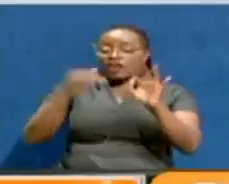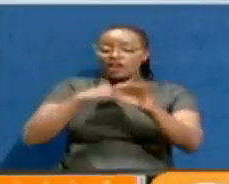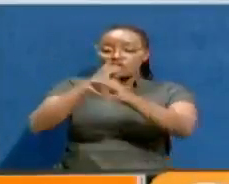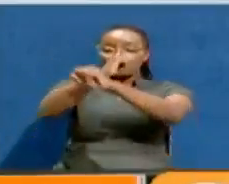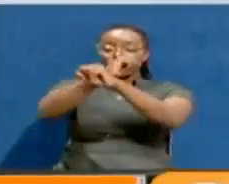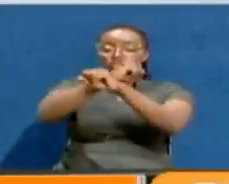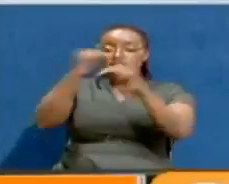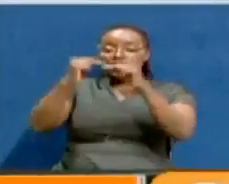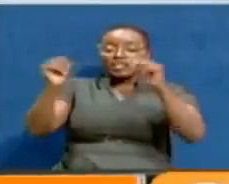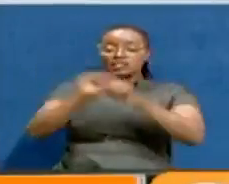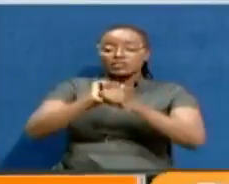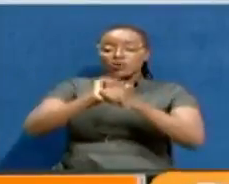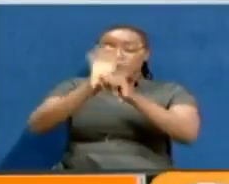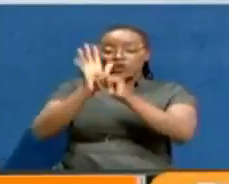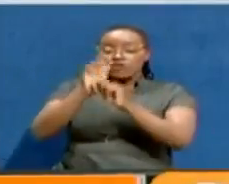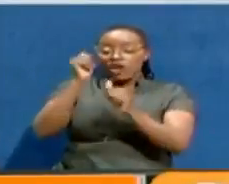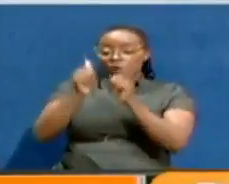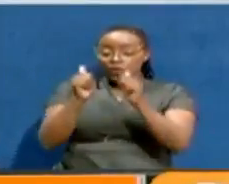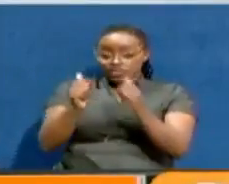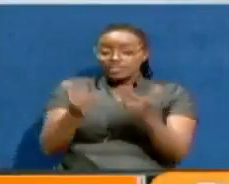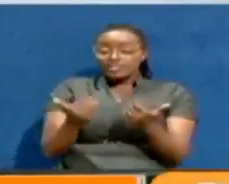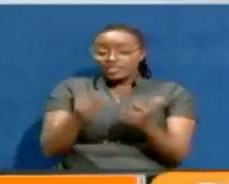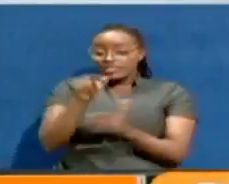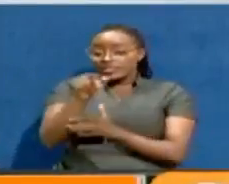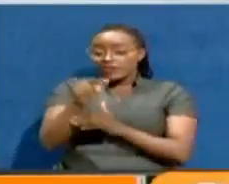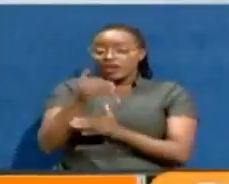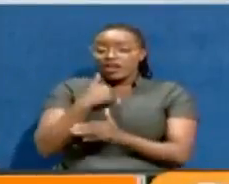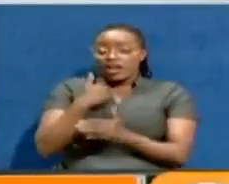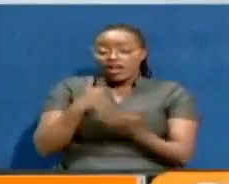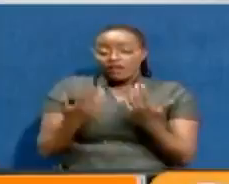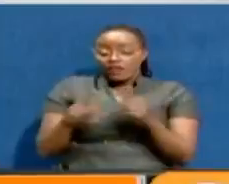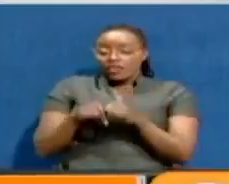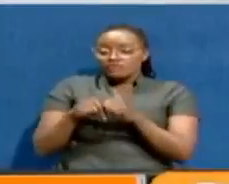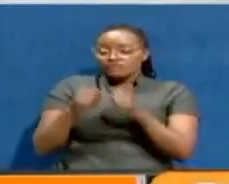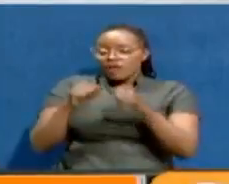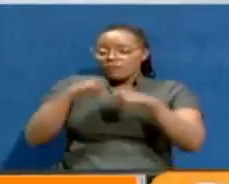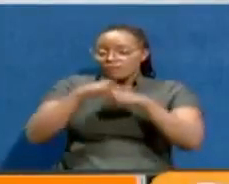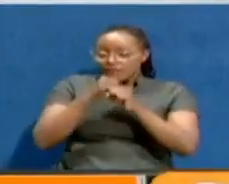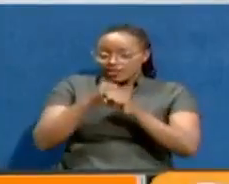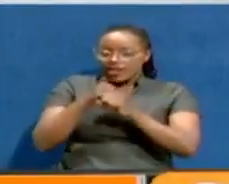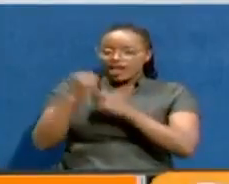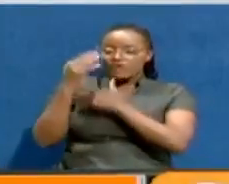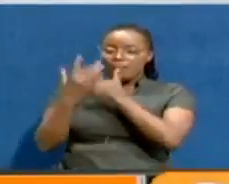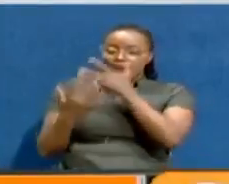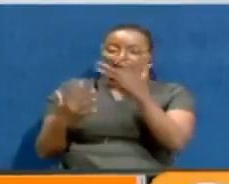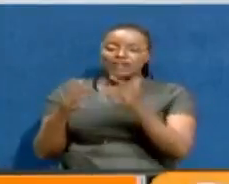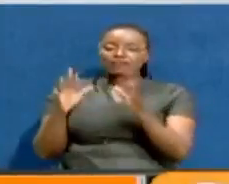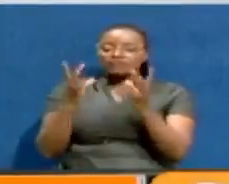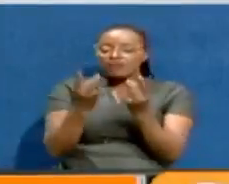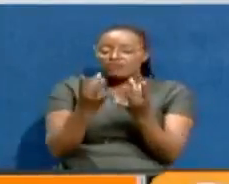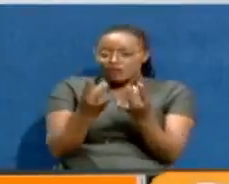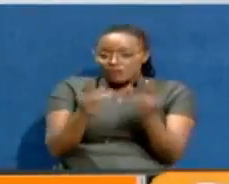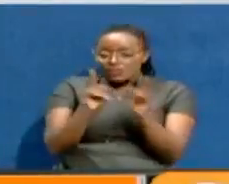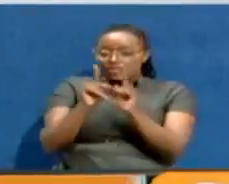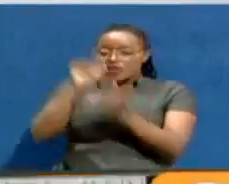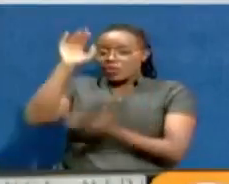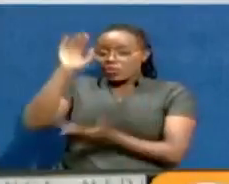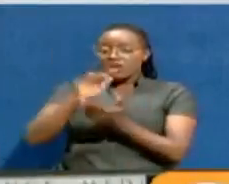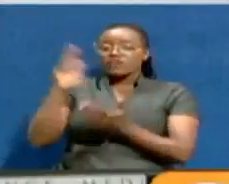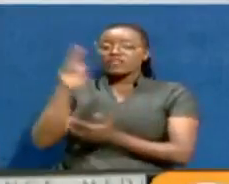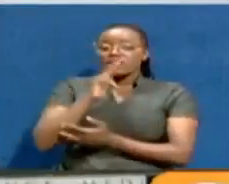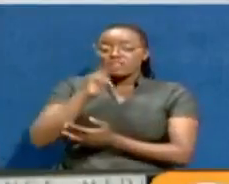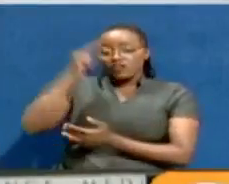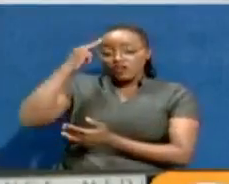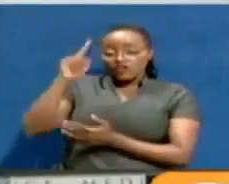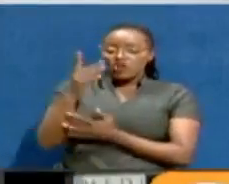preventing COVID-19 disease, which in itself is a cause of blood clots, it likely reduces the risks